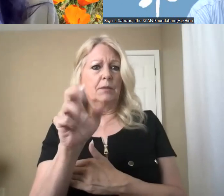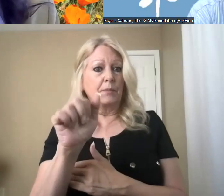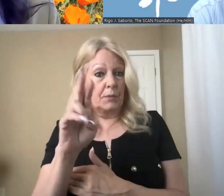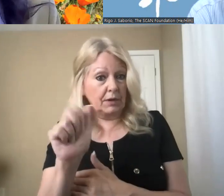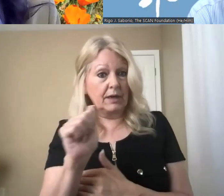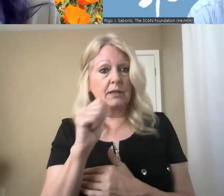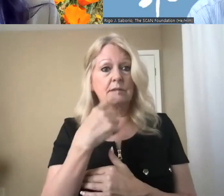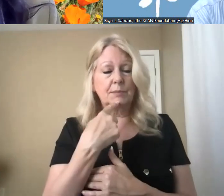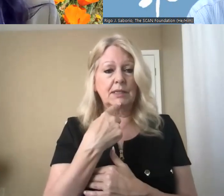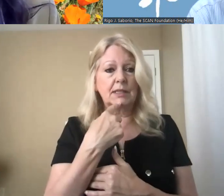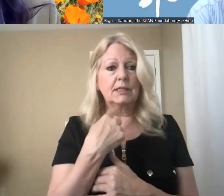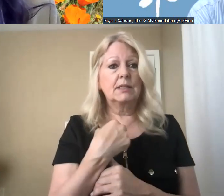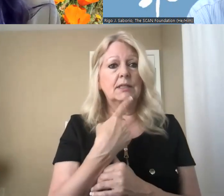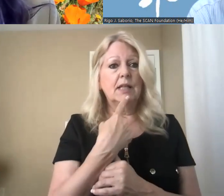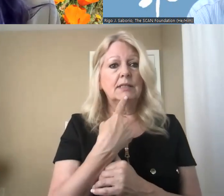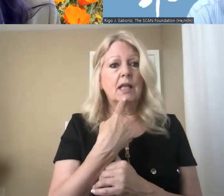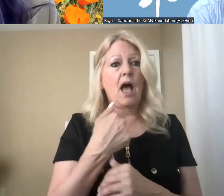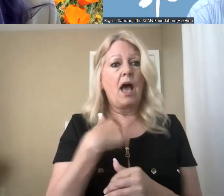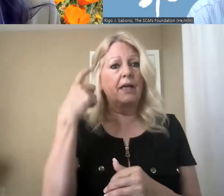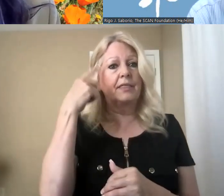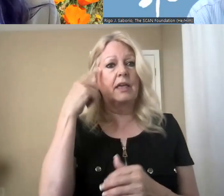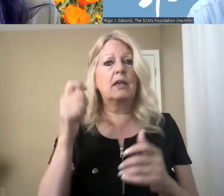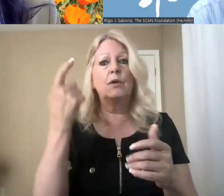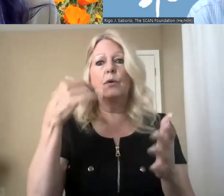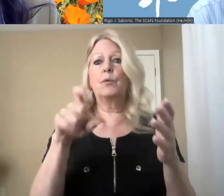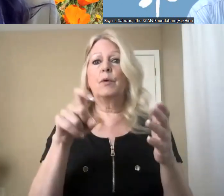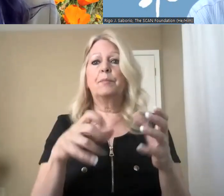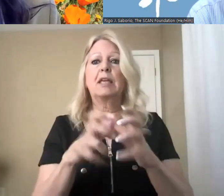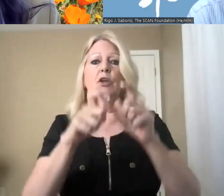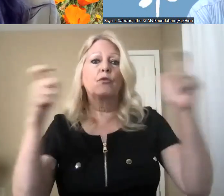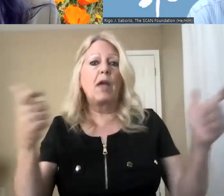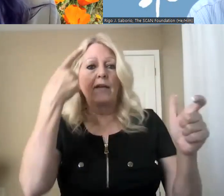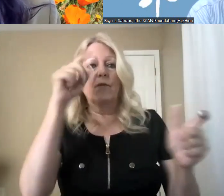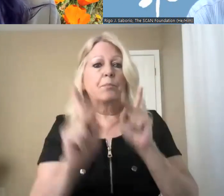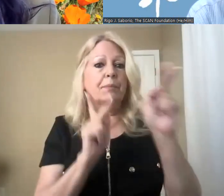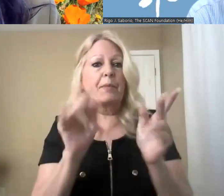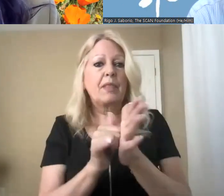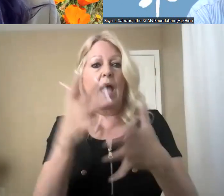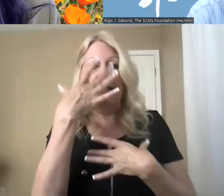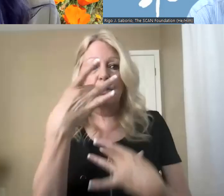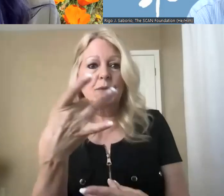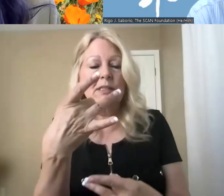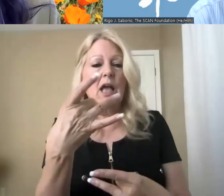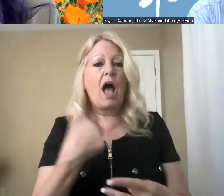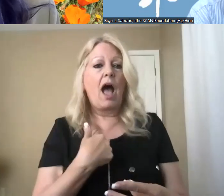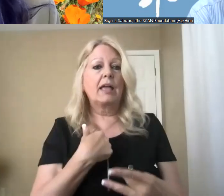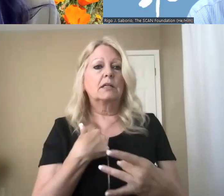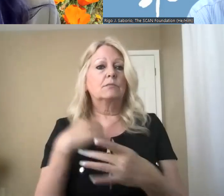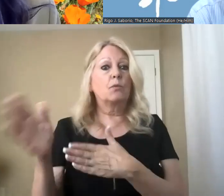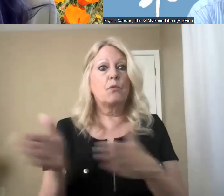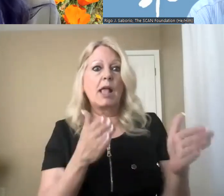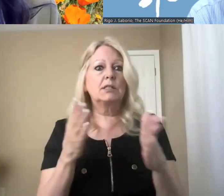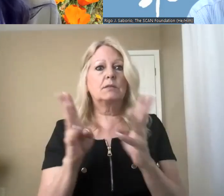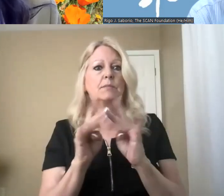representation, I think it would be great for those who are interested. I could arrange a meeting and even, invite